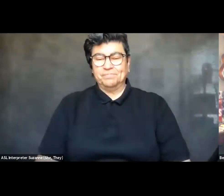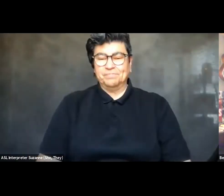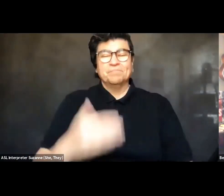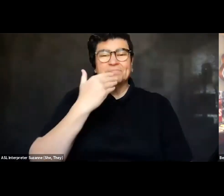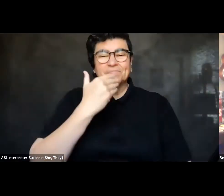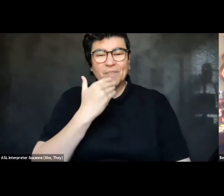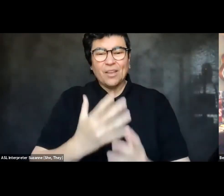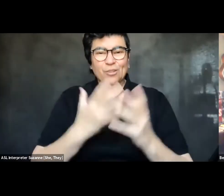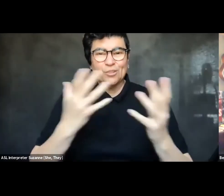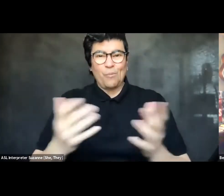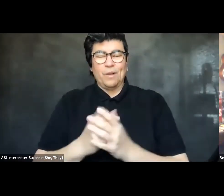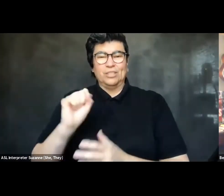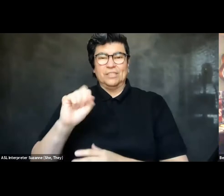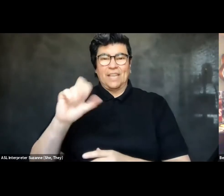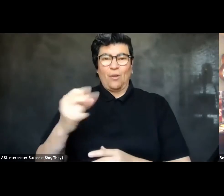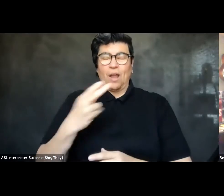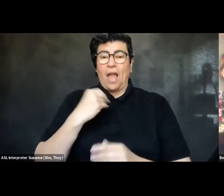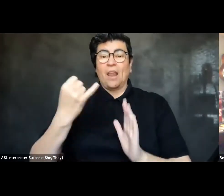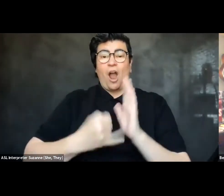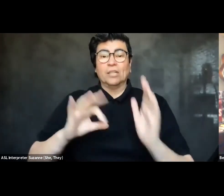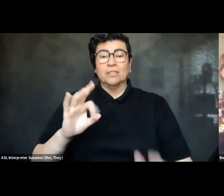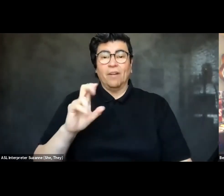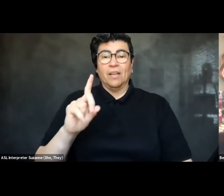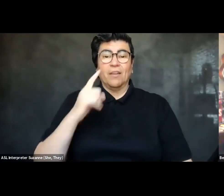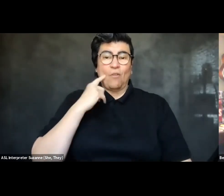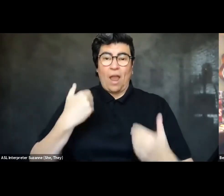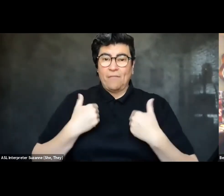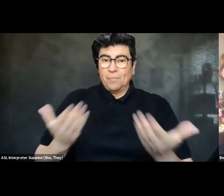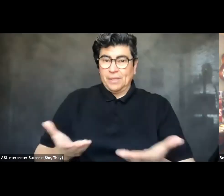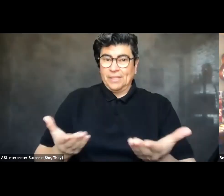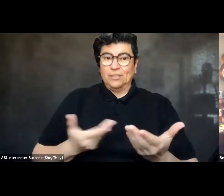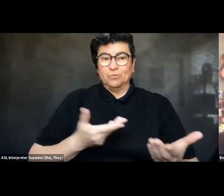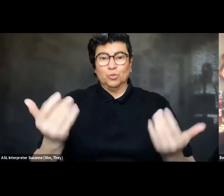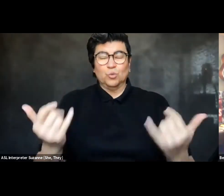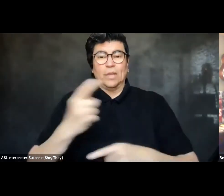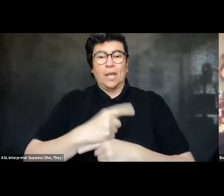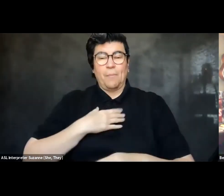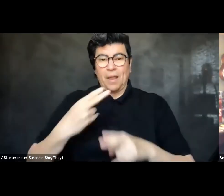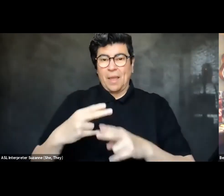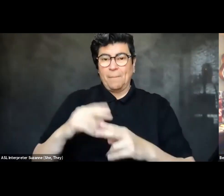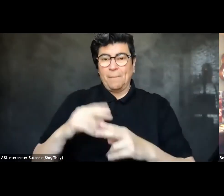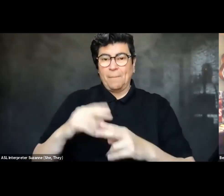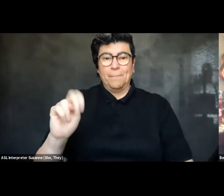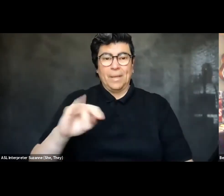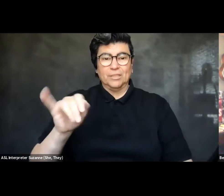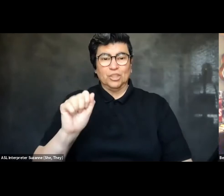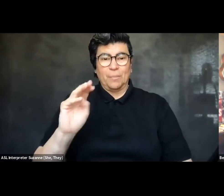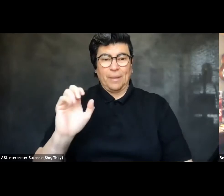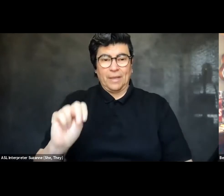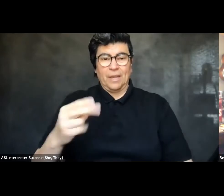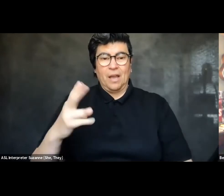Thank you so much, Sarah and ArtsFund, for having me today. My name is Benjamin Hunter.